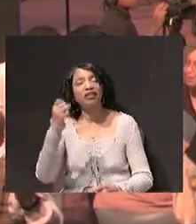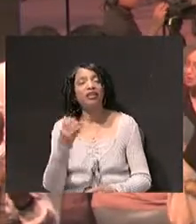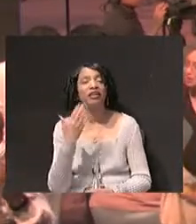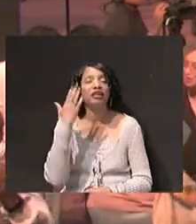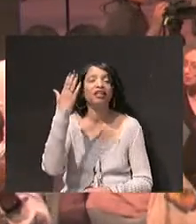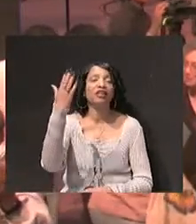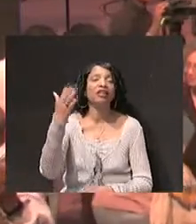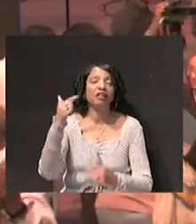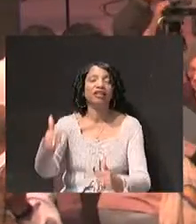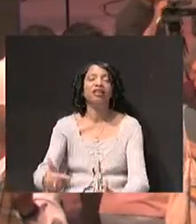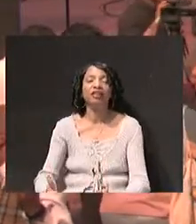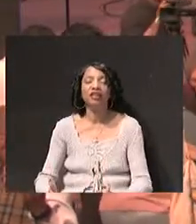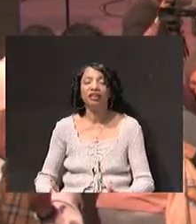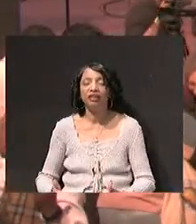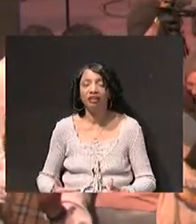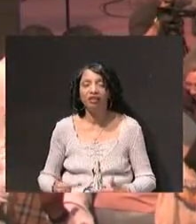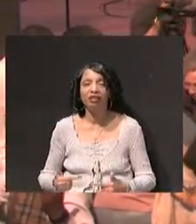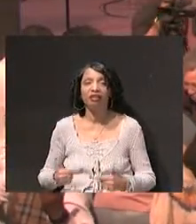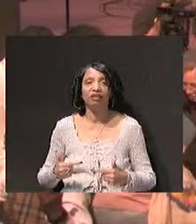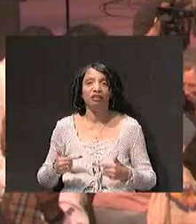Because he